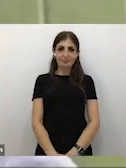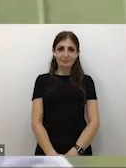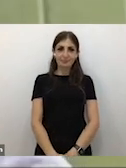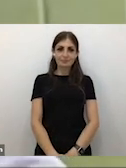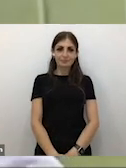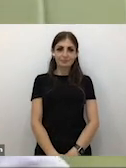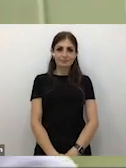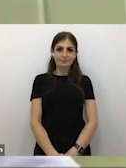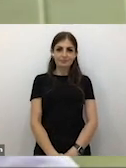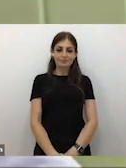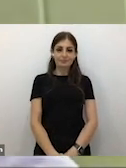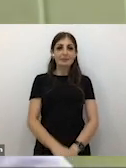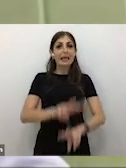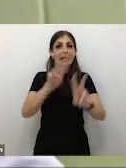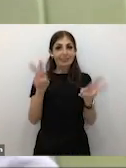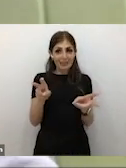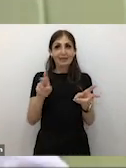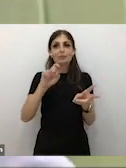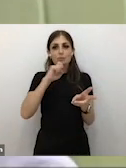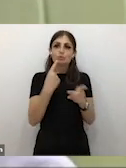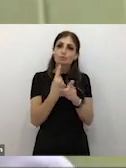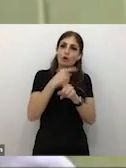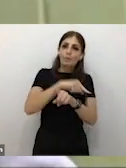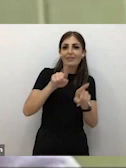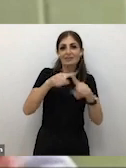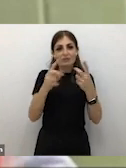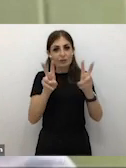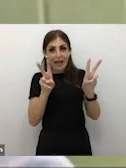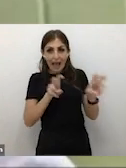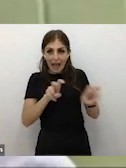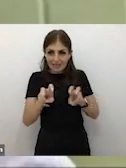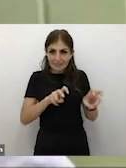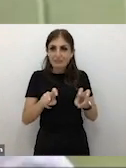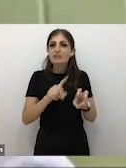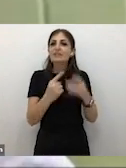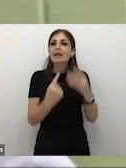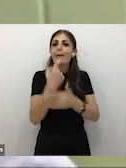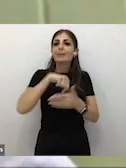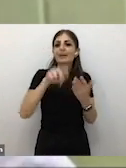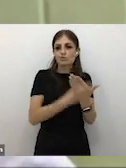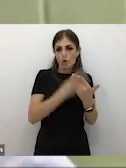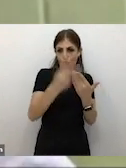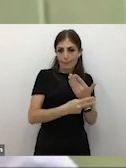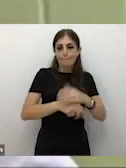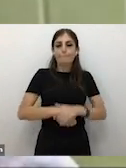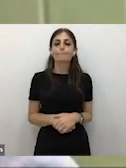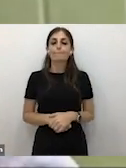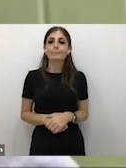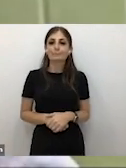So the themes will inform the different activities that you do in the program. And so I'm going to talk a bit more about some of those activities now.